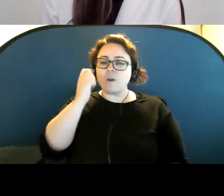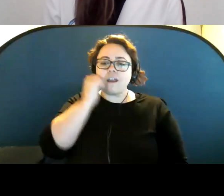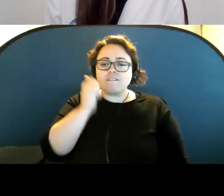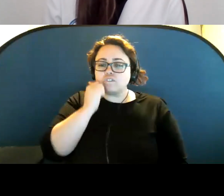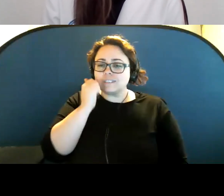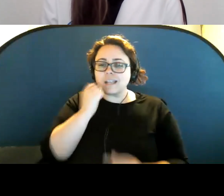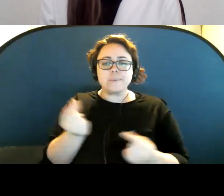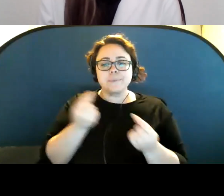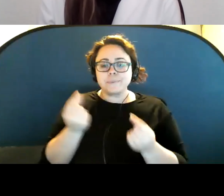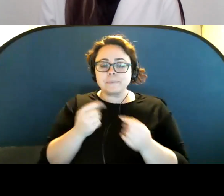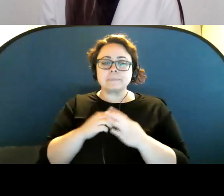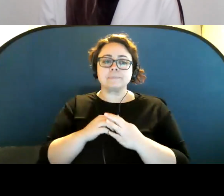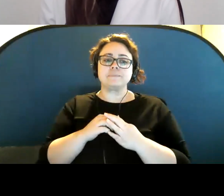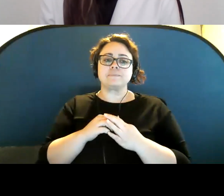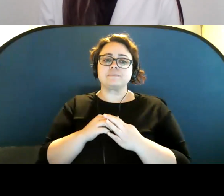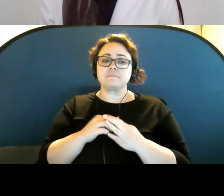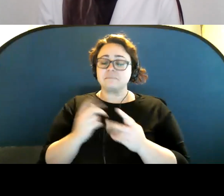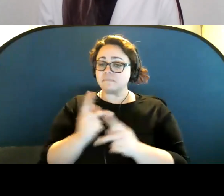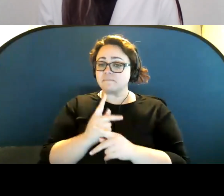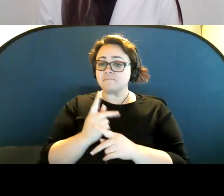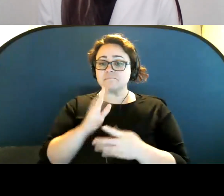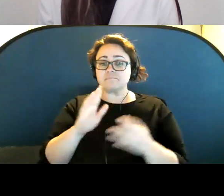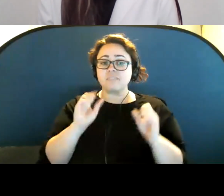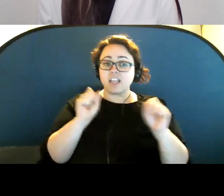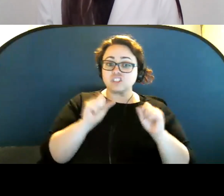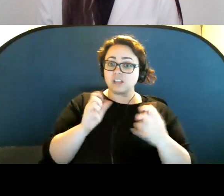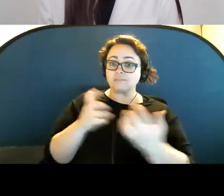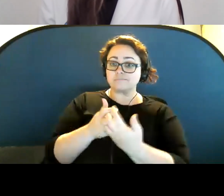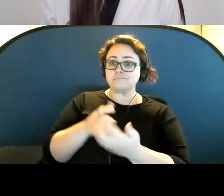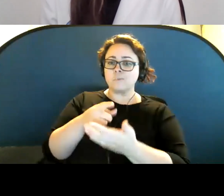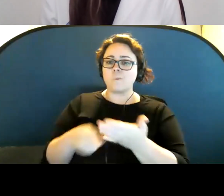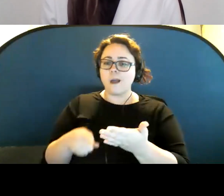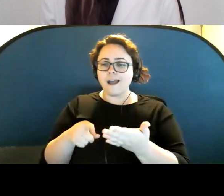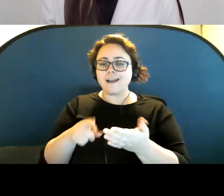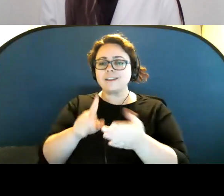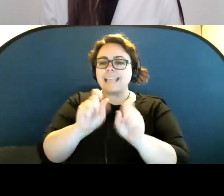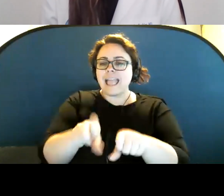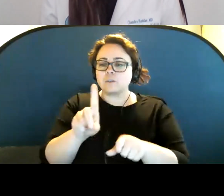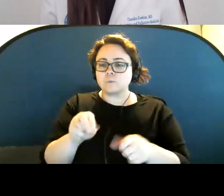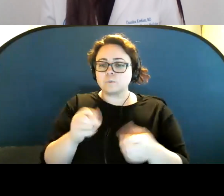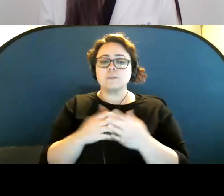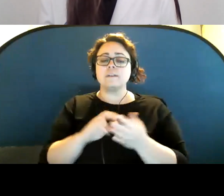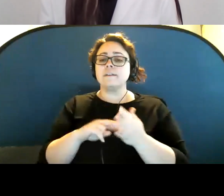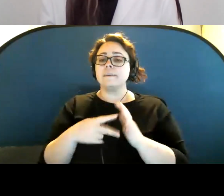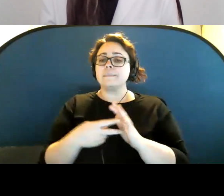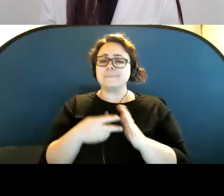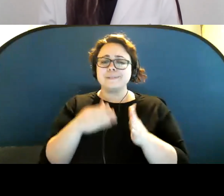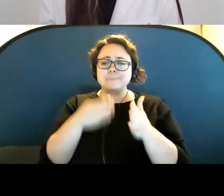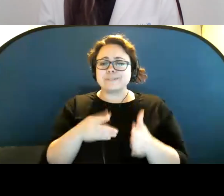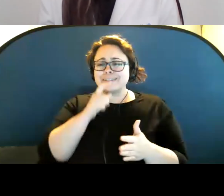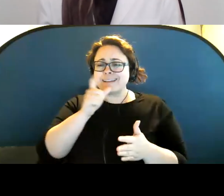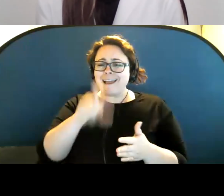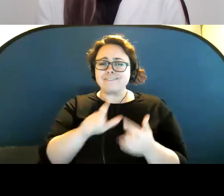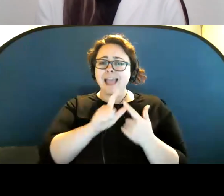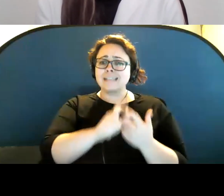adapting exercise to what is possible is really important too. So, a person doesn't need to run a marathon